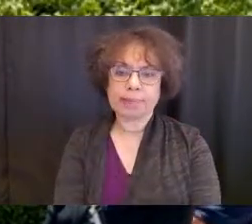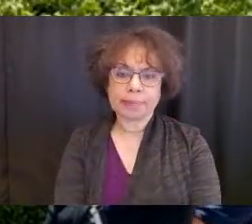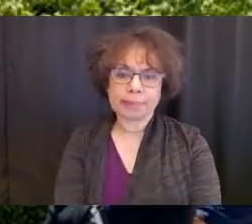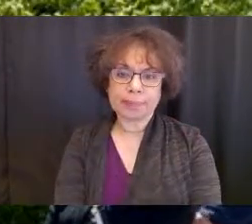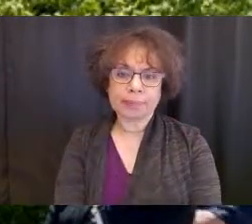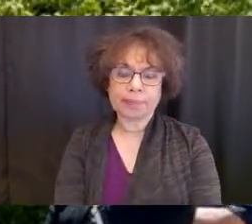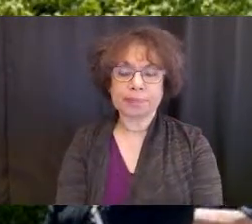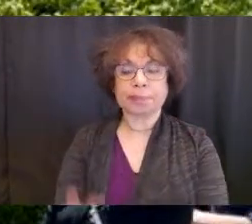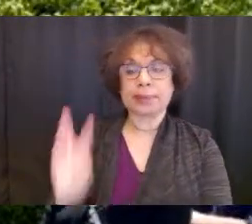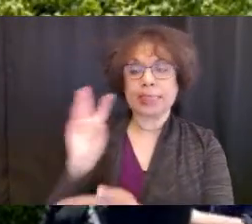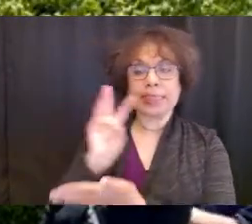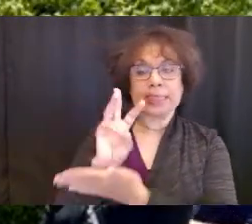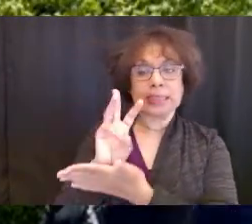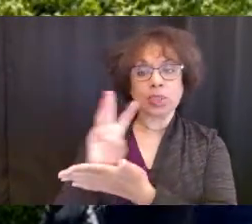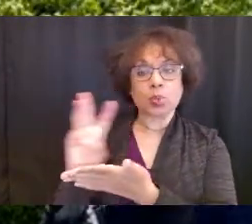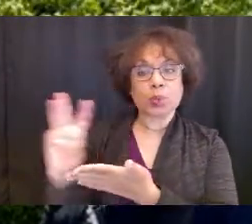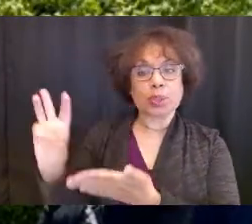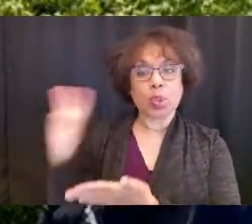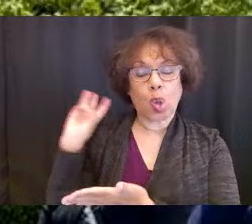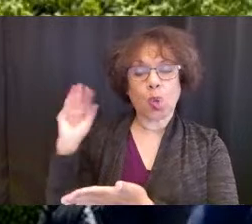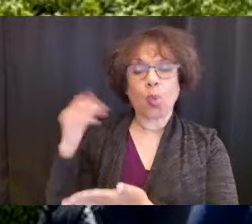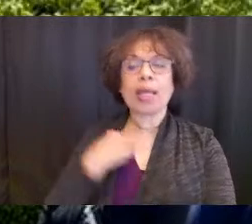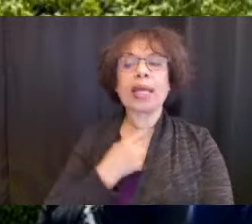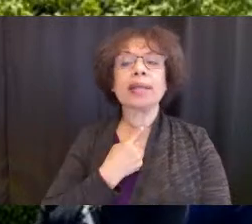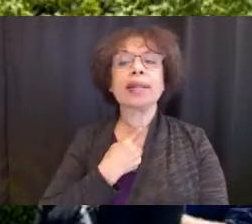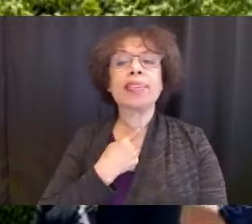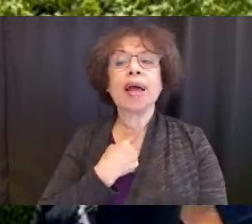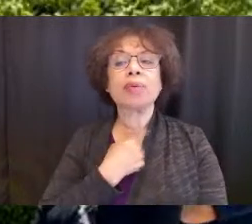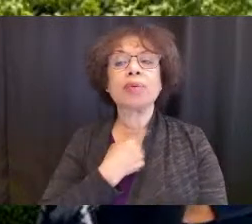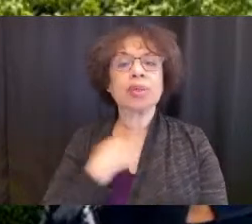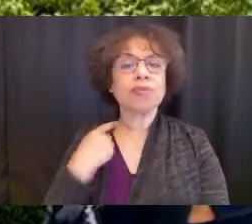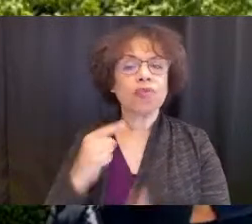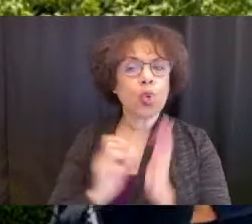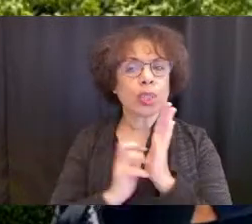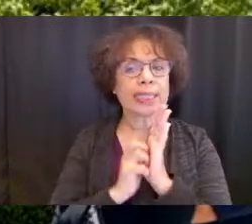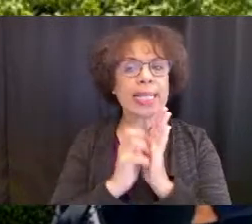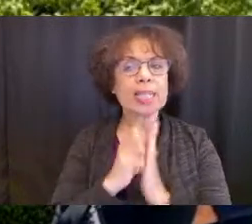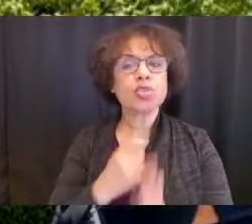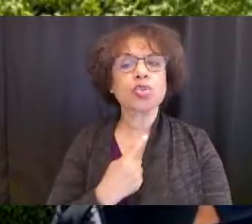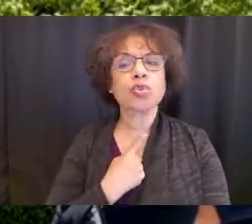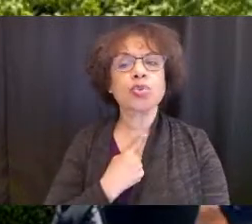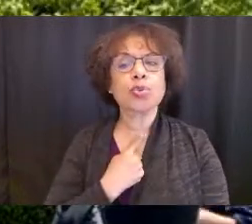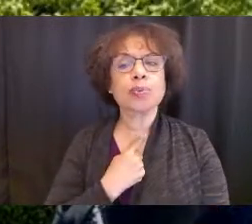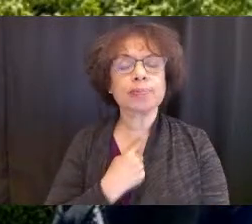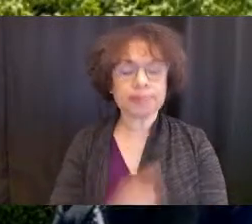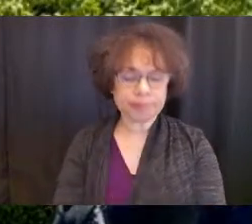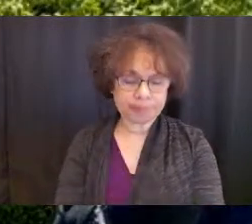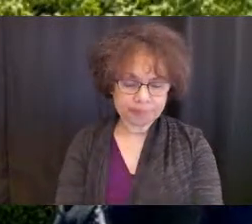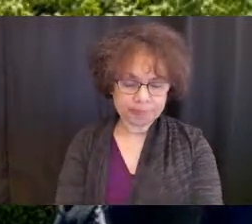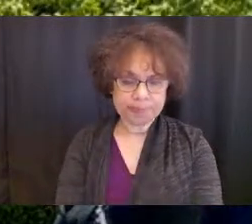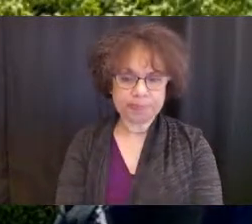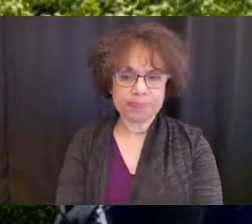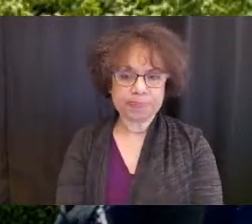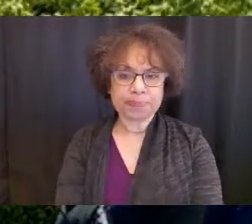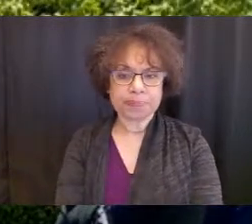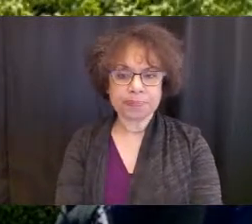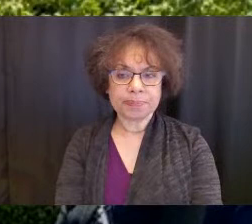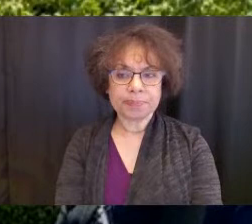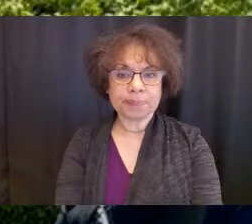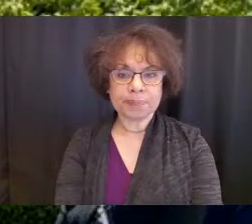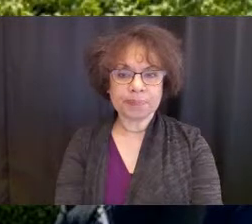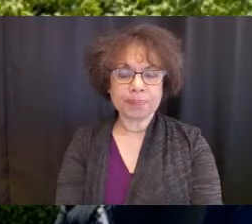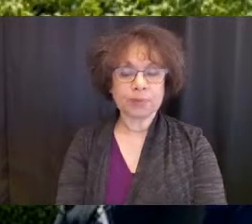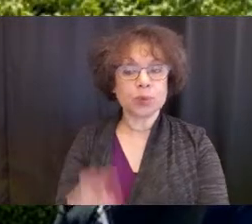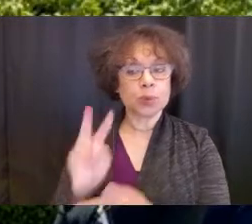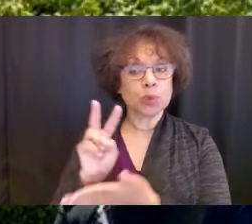6 weeks ago, I had a thyroidectomy for cancer, for a cancerous nodule on my thyroid. 2